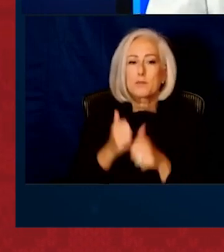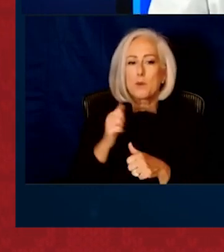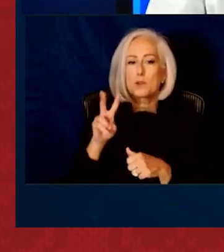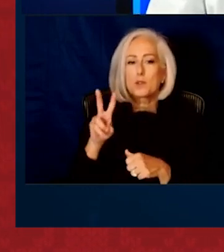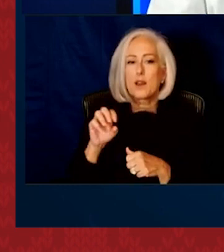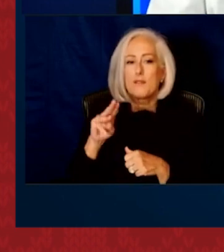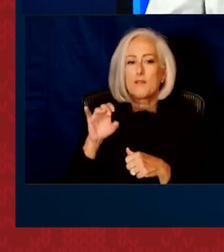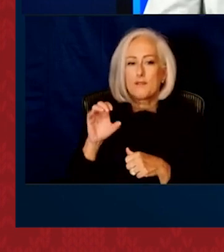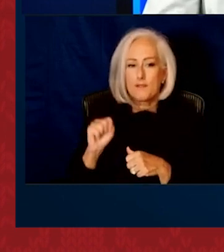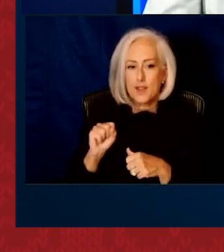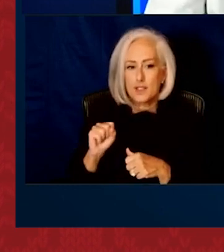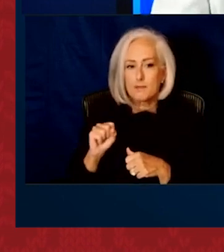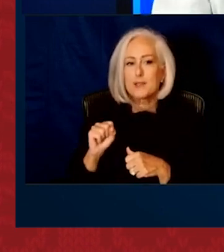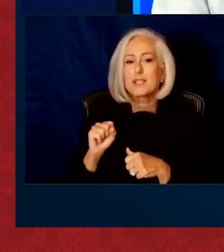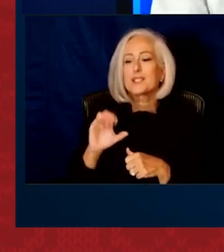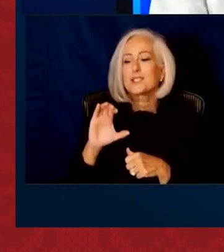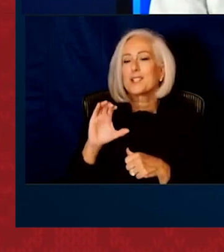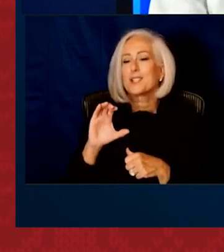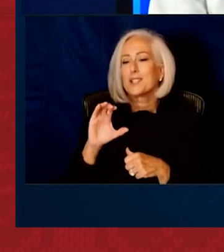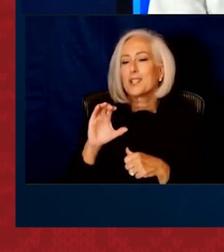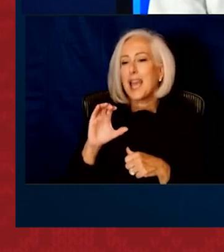chiggers. Have you solved chiggers?